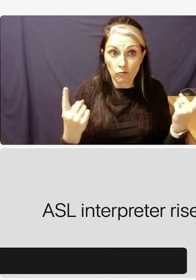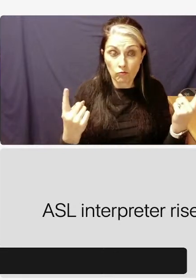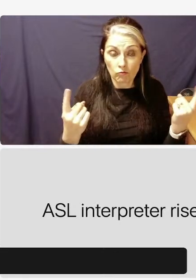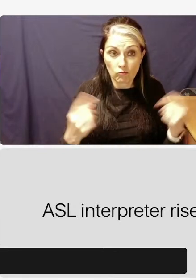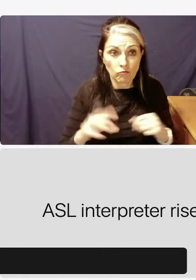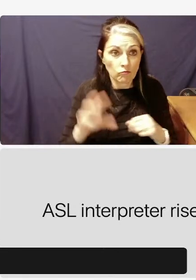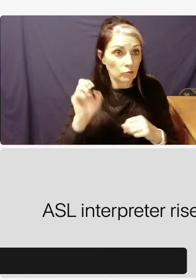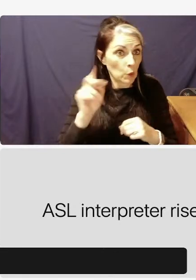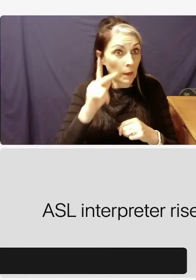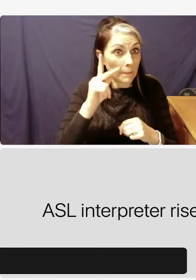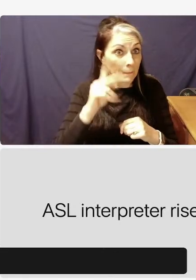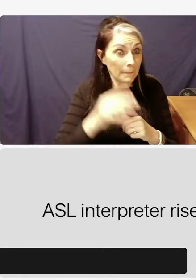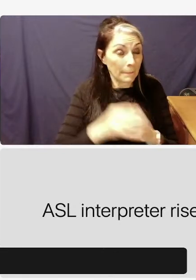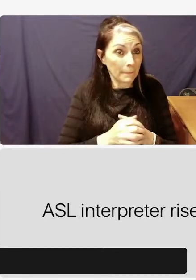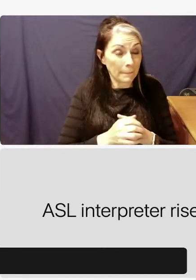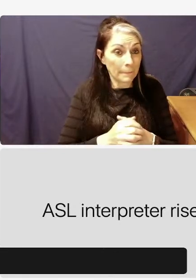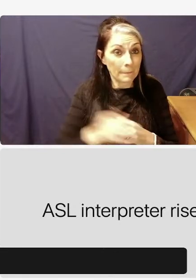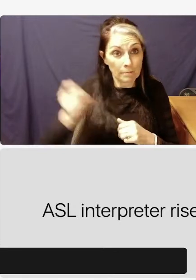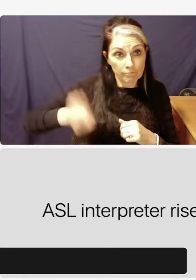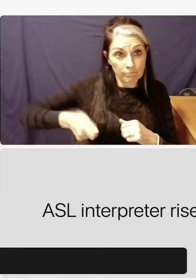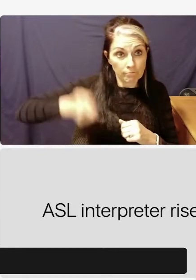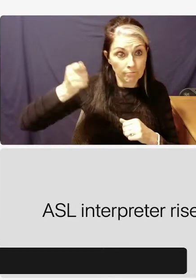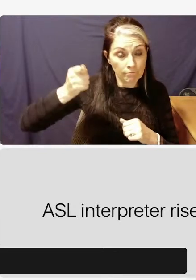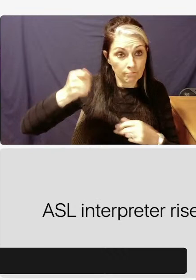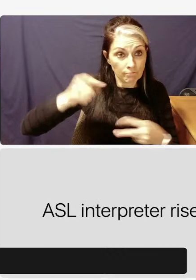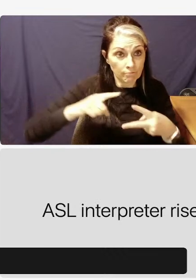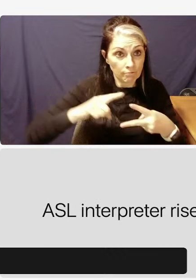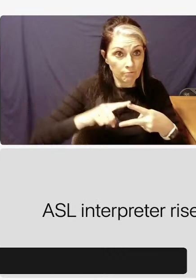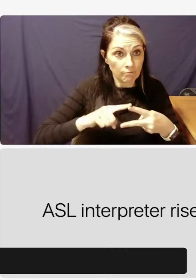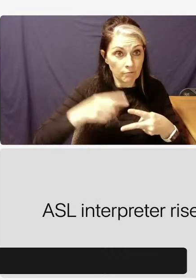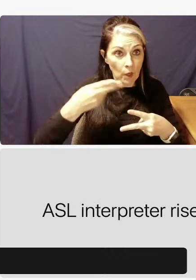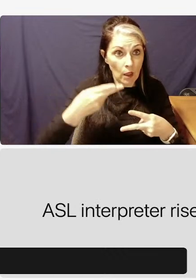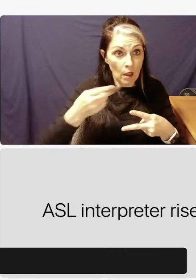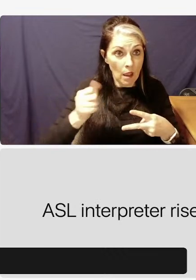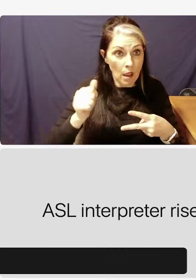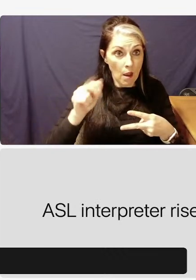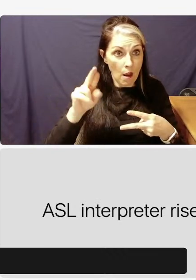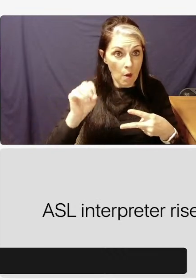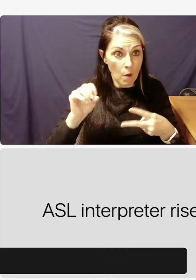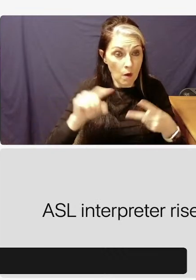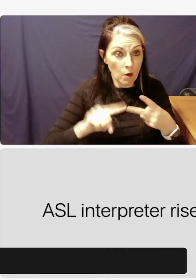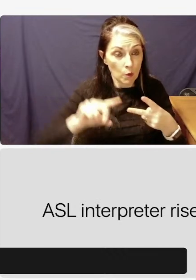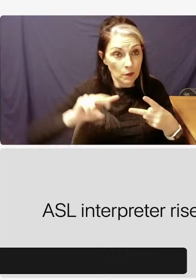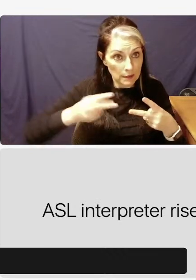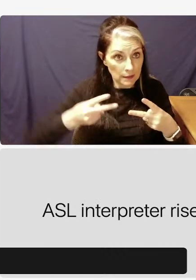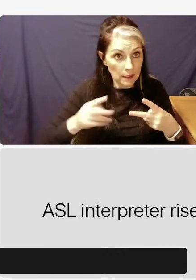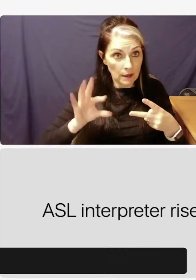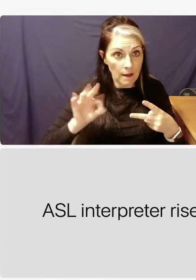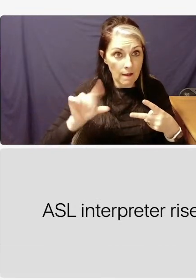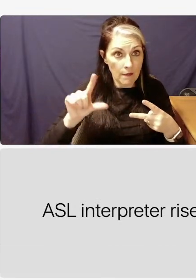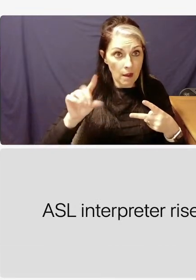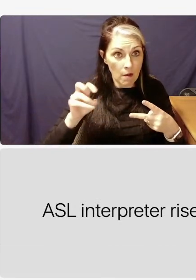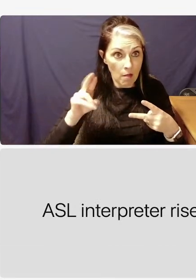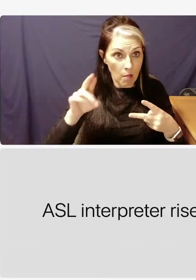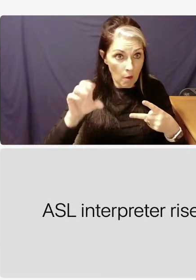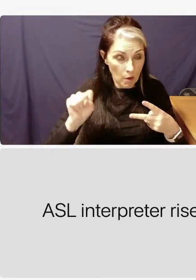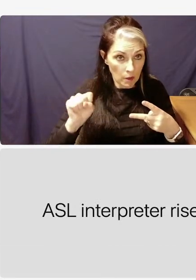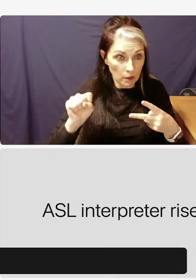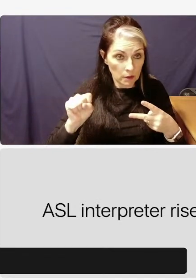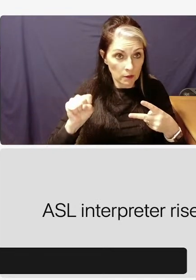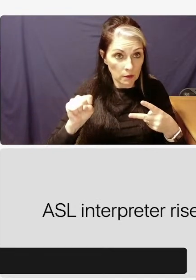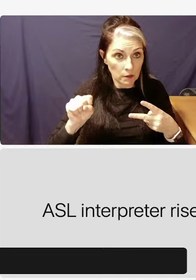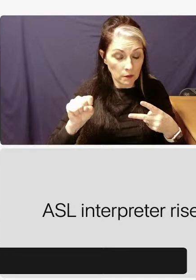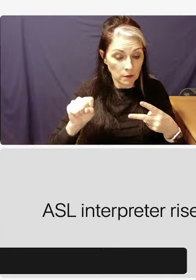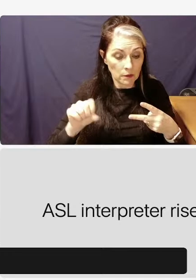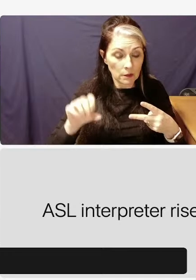okay on a motion by board member haro second by board member flores and carried on a